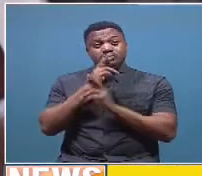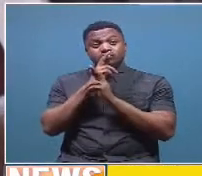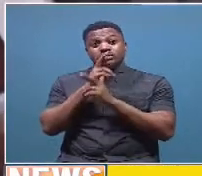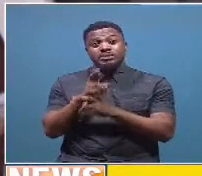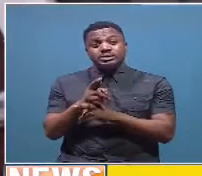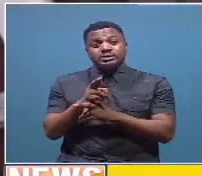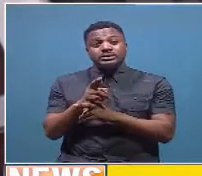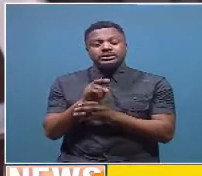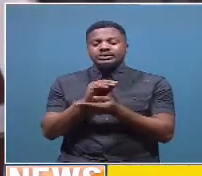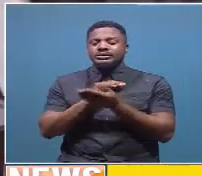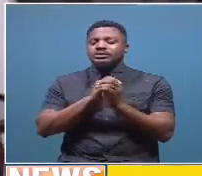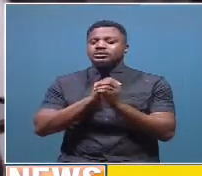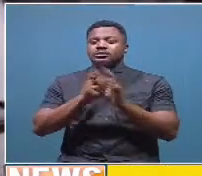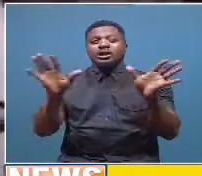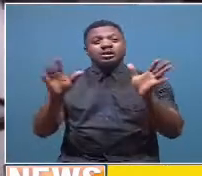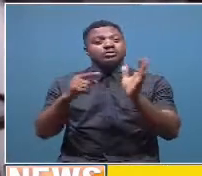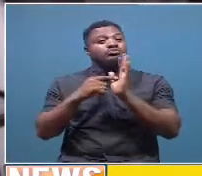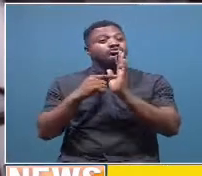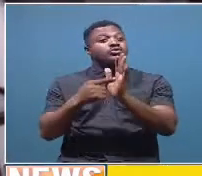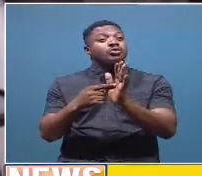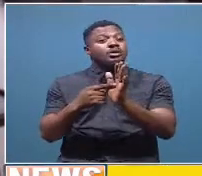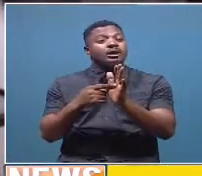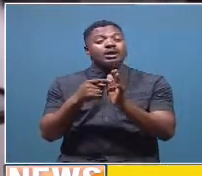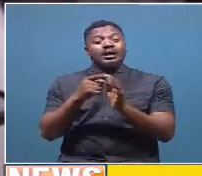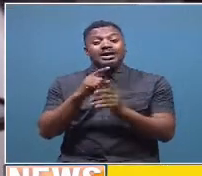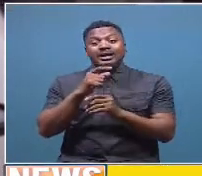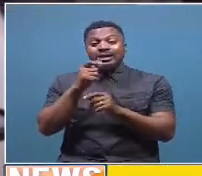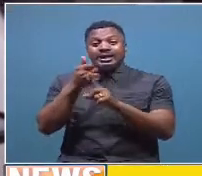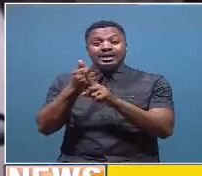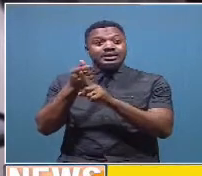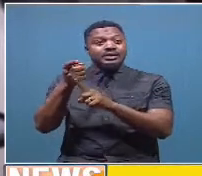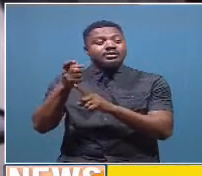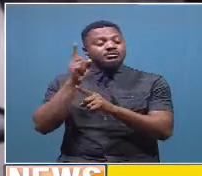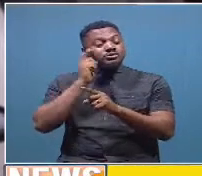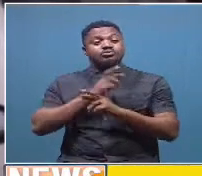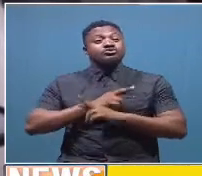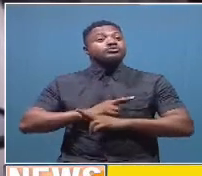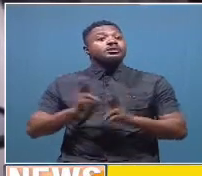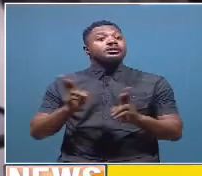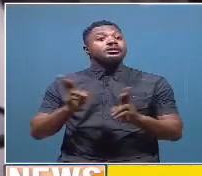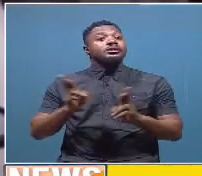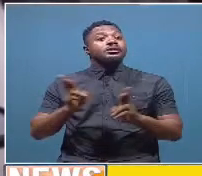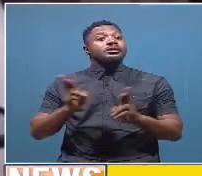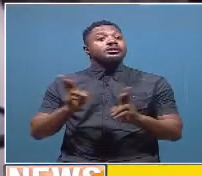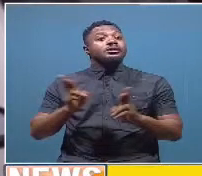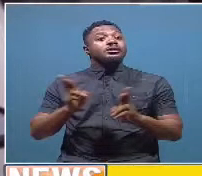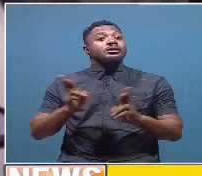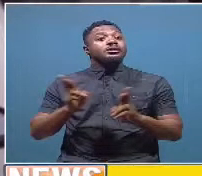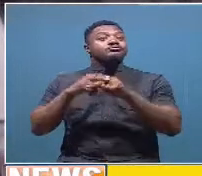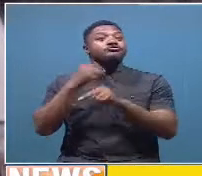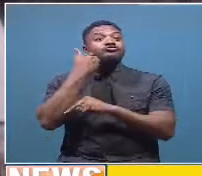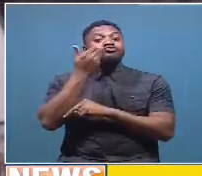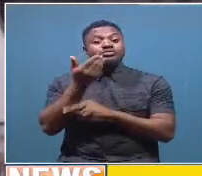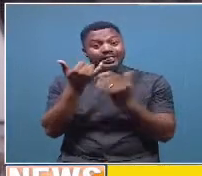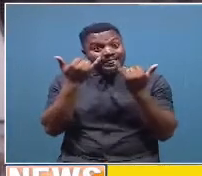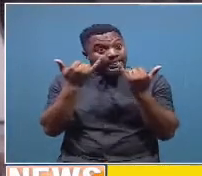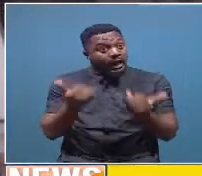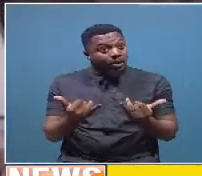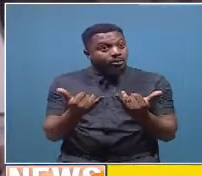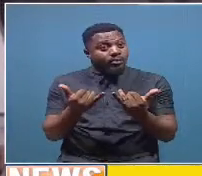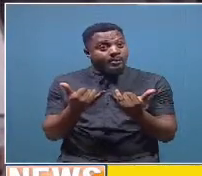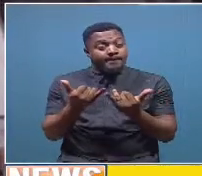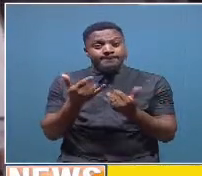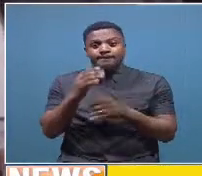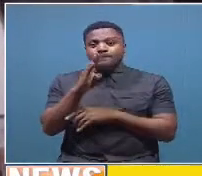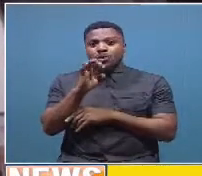response, it clearly shows that the ordinary Ghanaian should brace himself for price increments. As now, BOSS